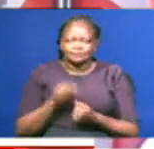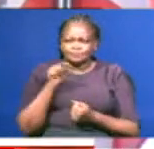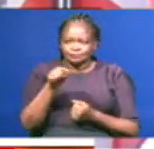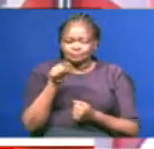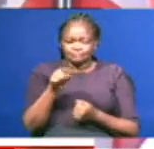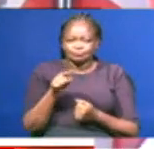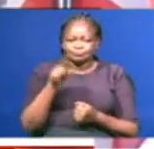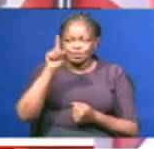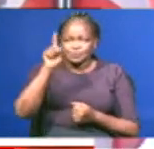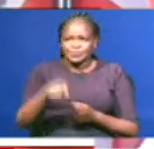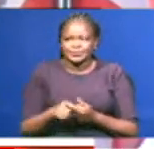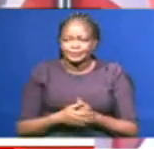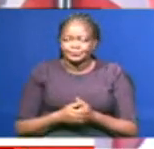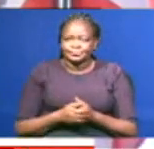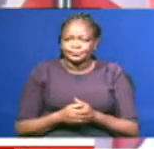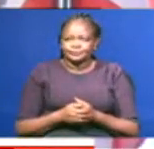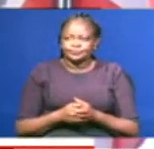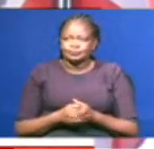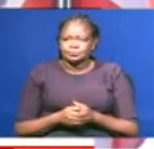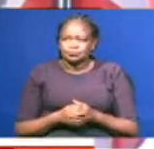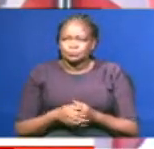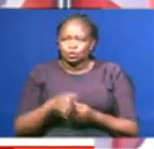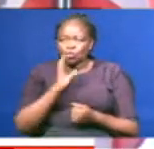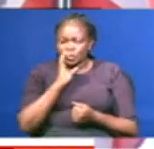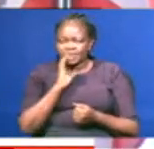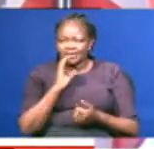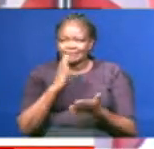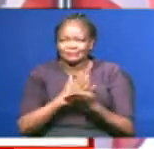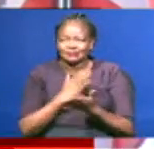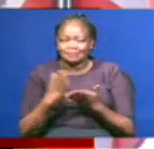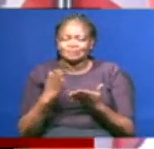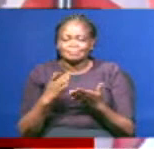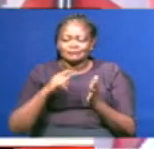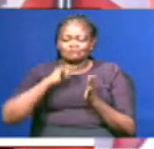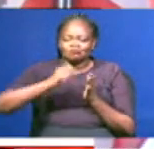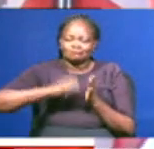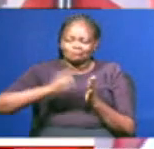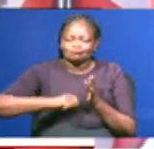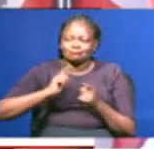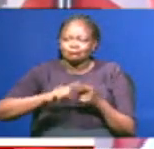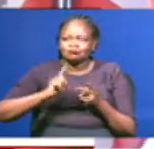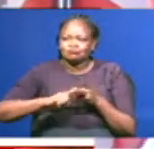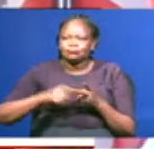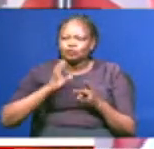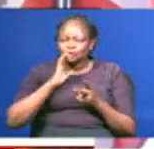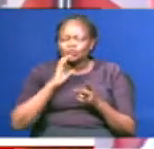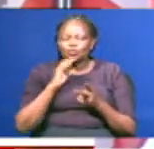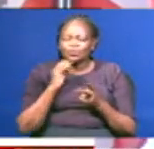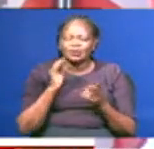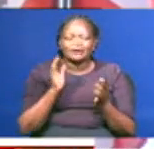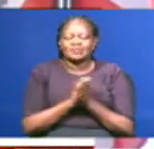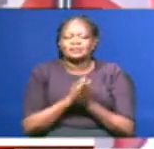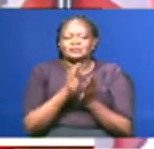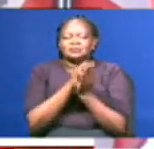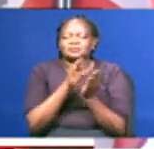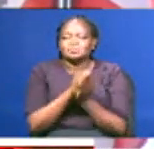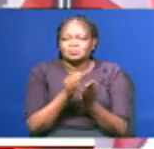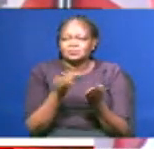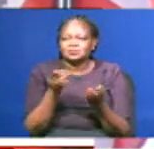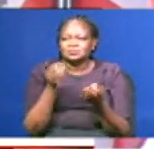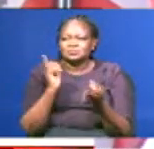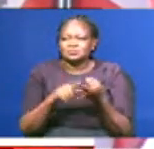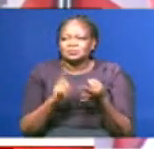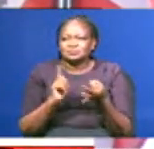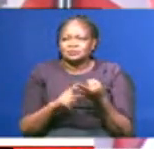must. Water sector recycling, water storage and conservation solutions are